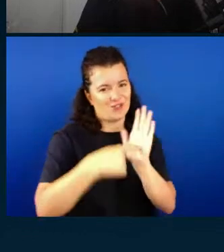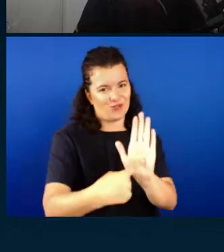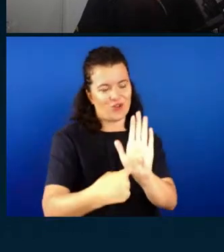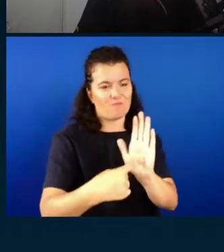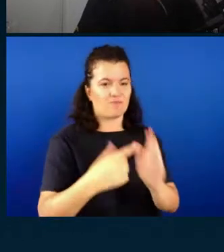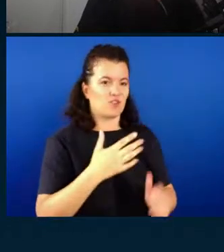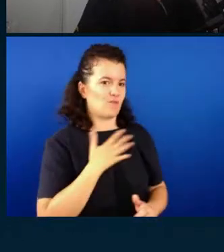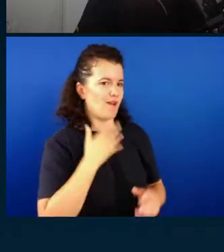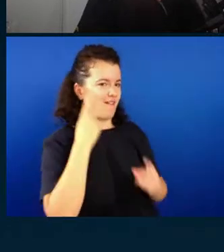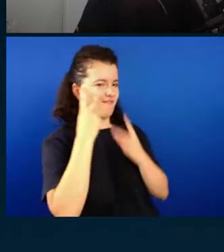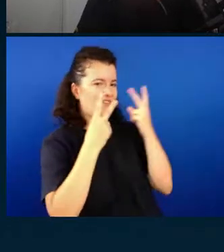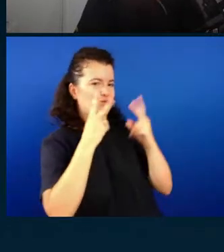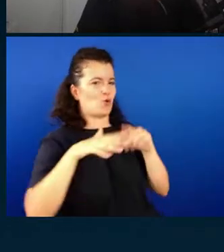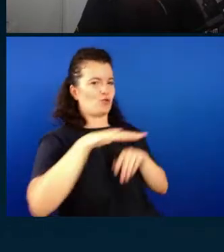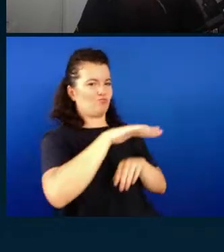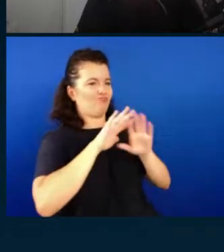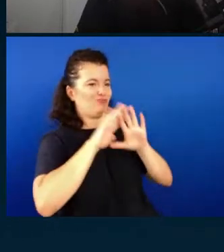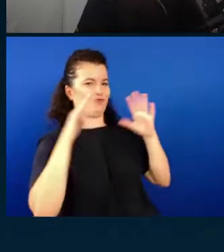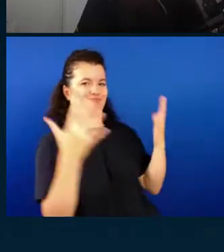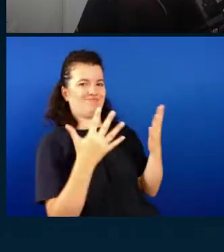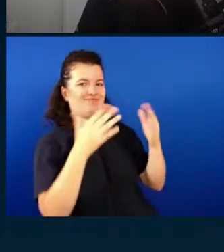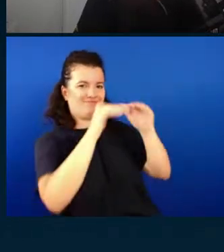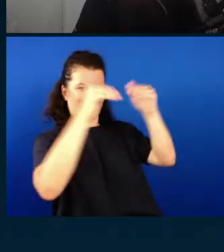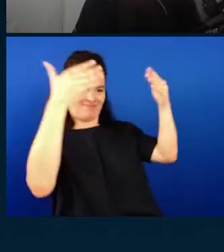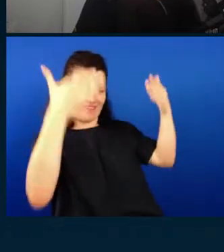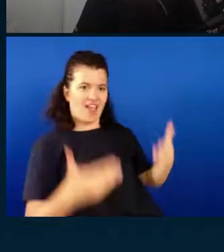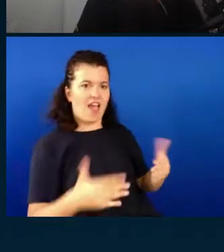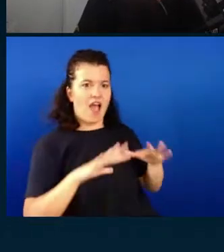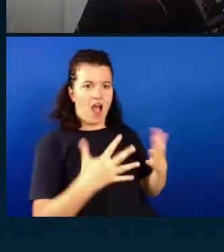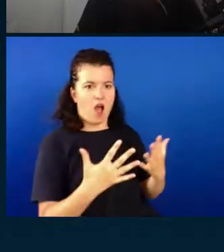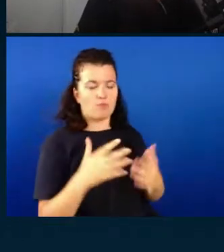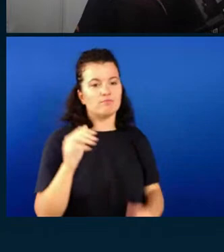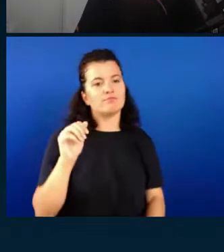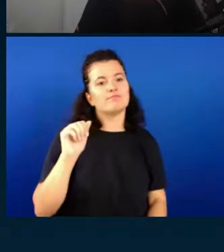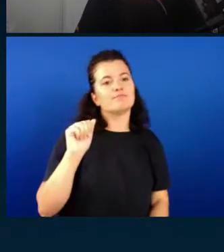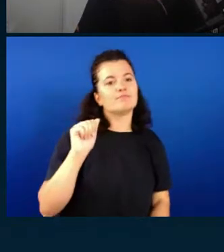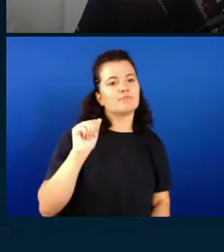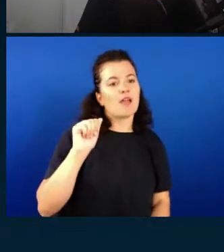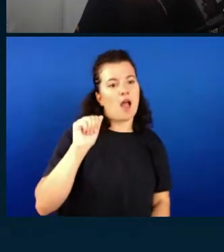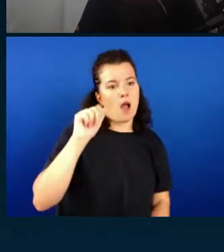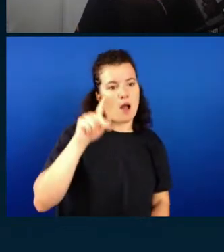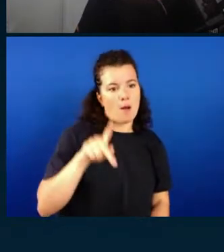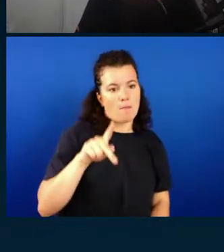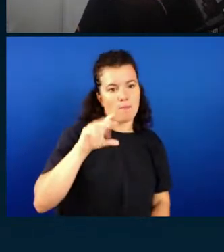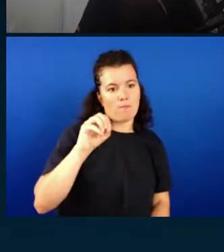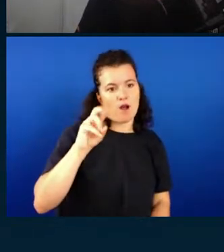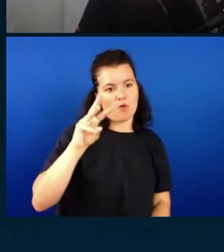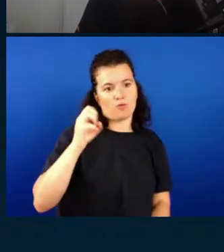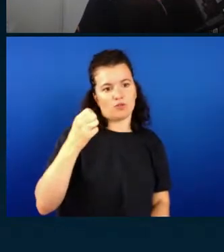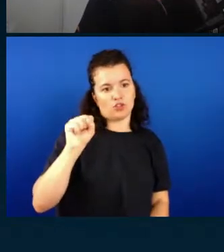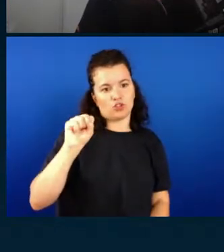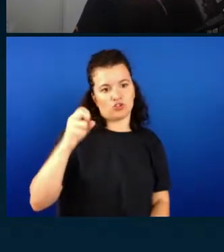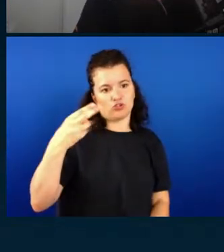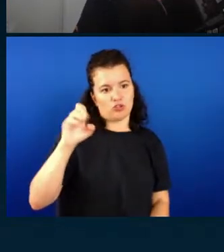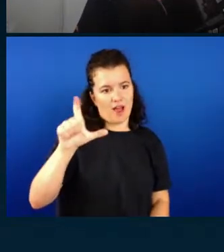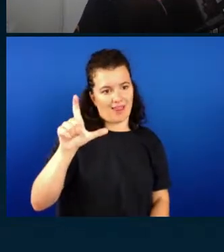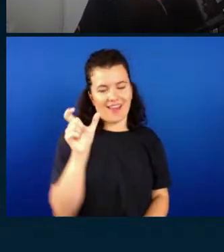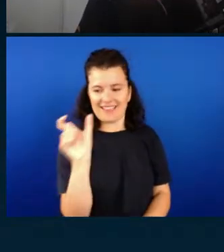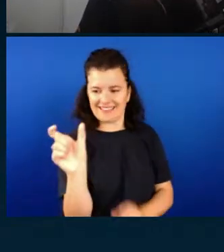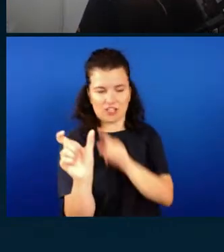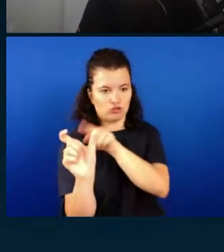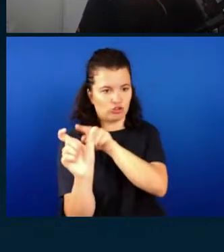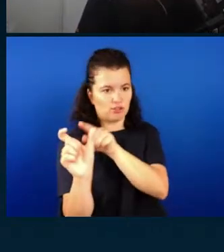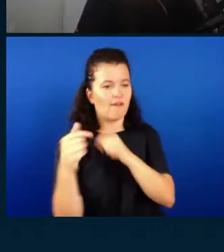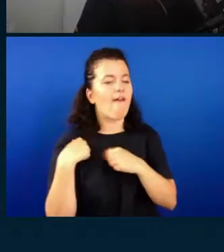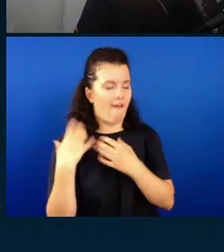Studio Code environment. I have the PowerShell extension. I strongly recommend, if you're running a PowerShell in any way, to